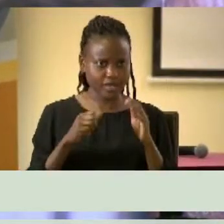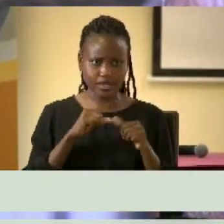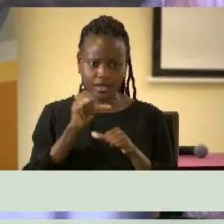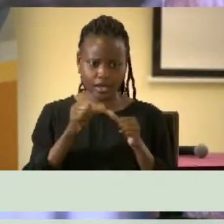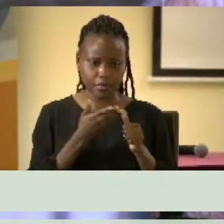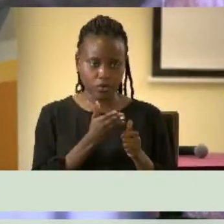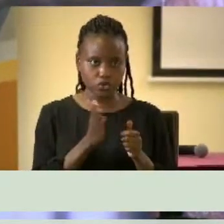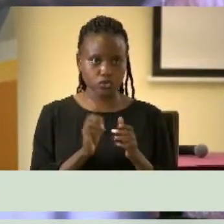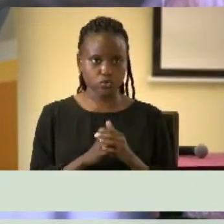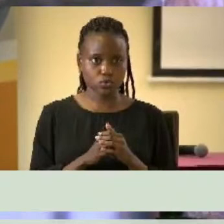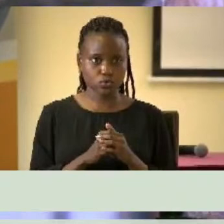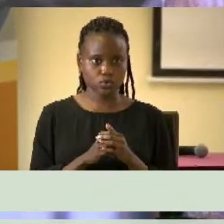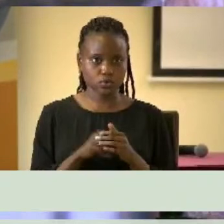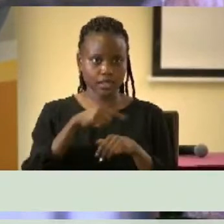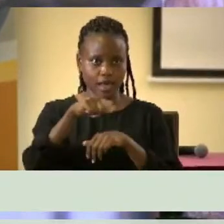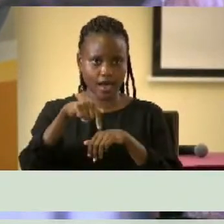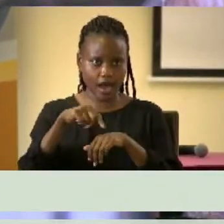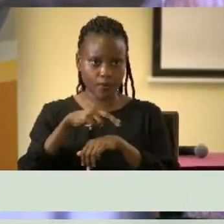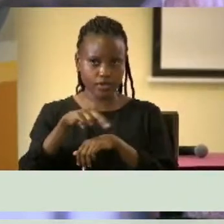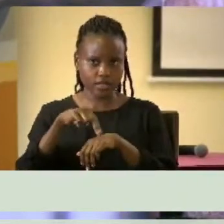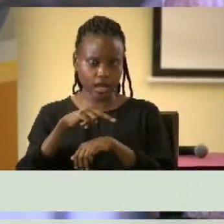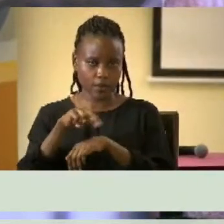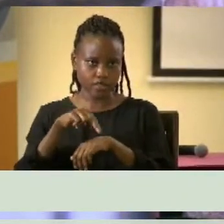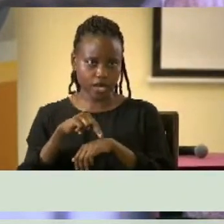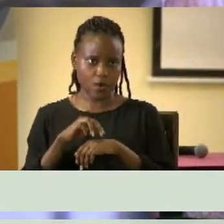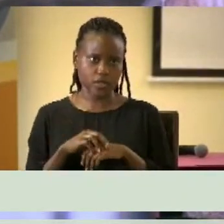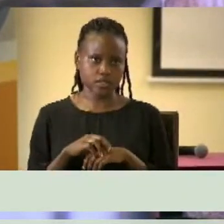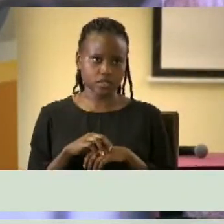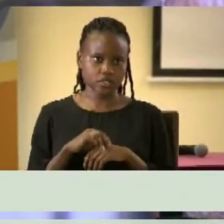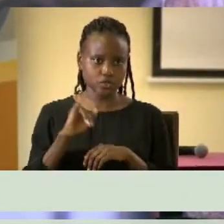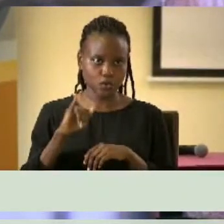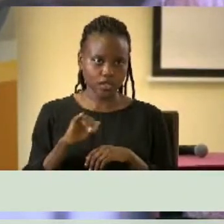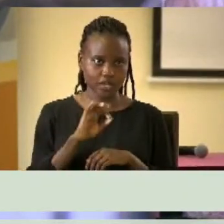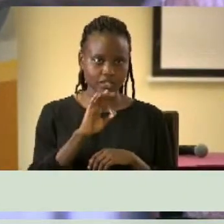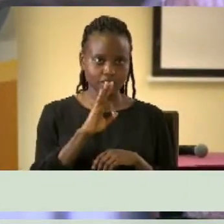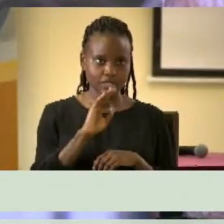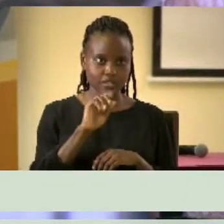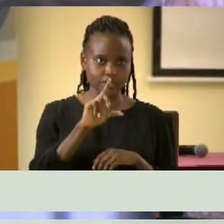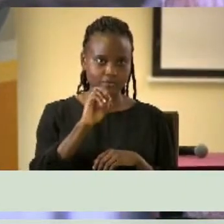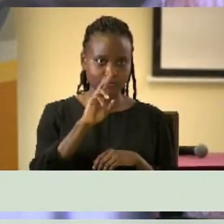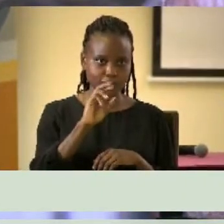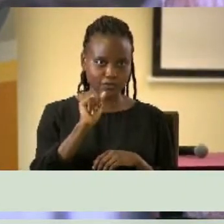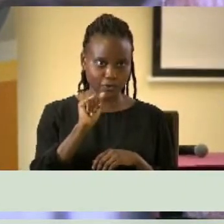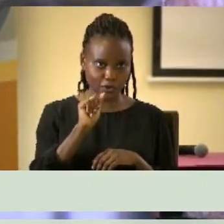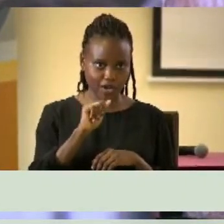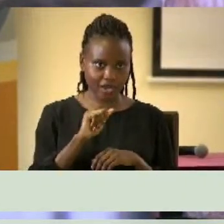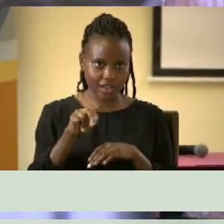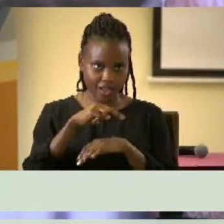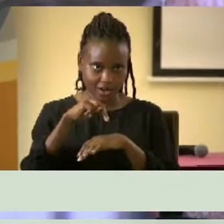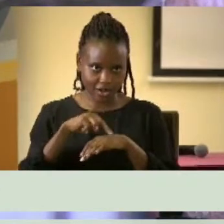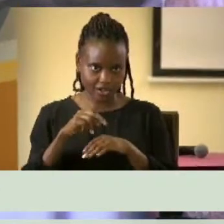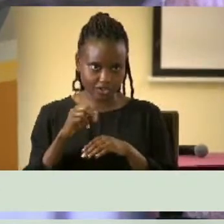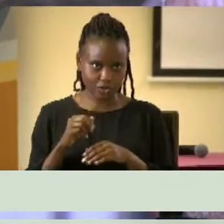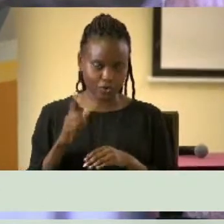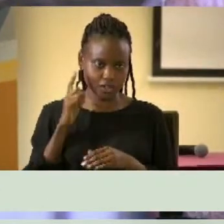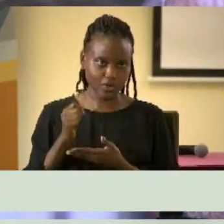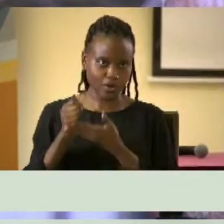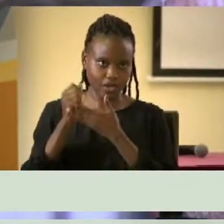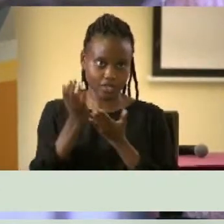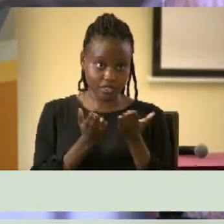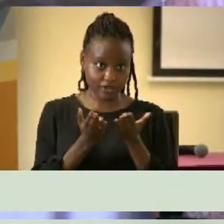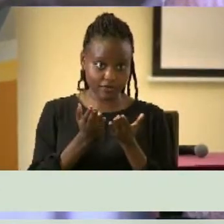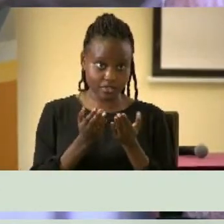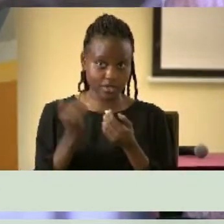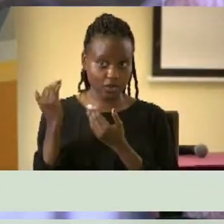been brought to us. So I think that is for Flora Bidali, National Legal Aid Service. I hope you will have an